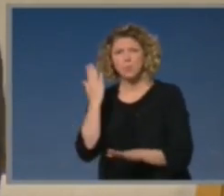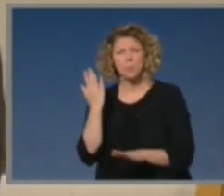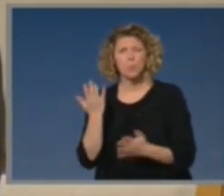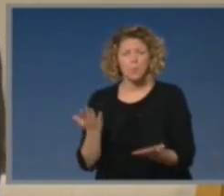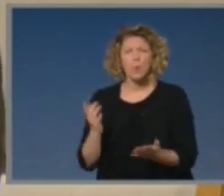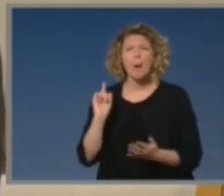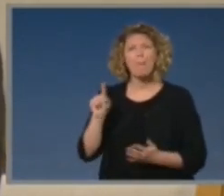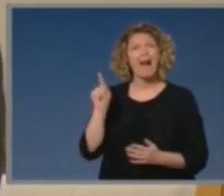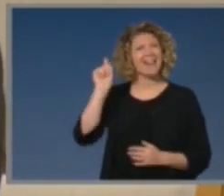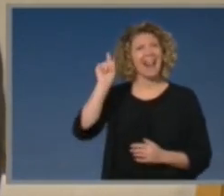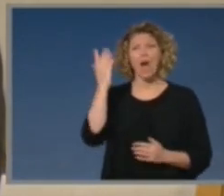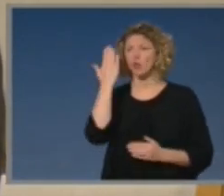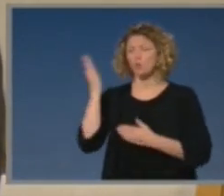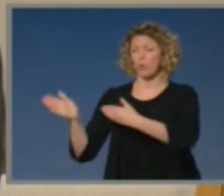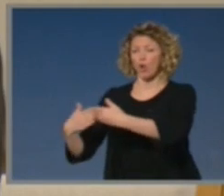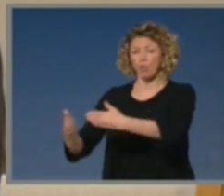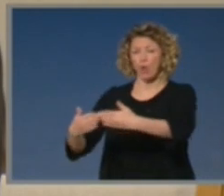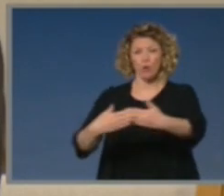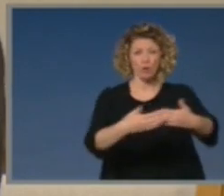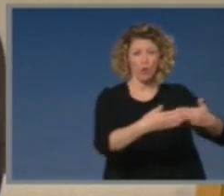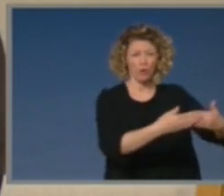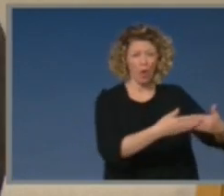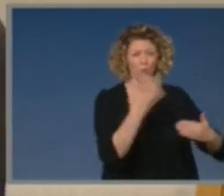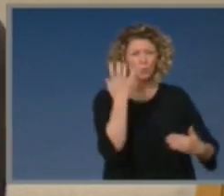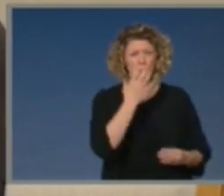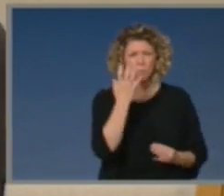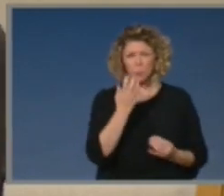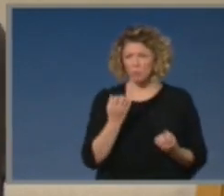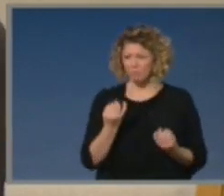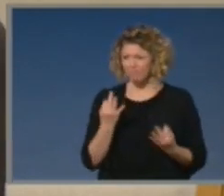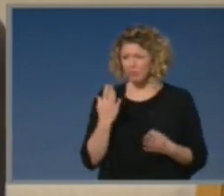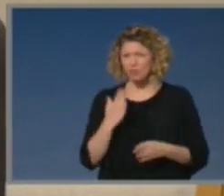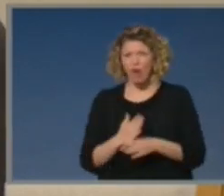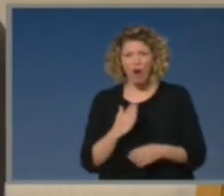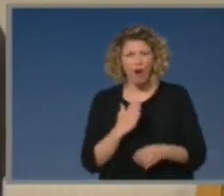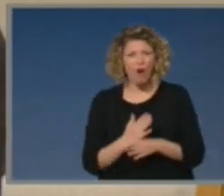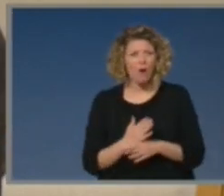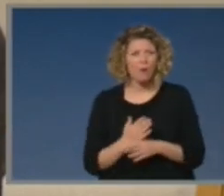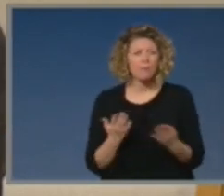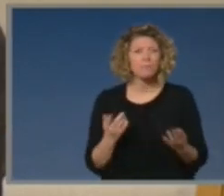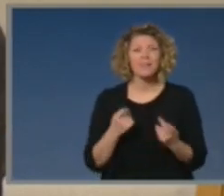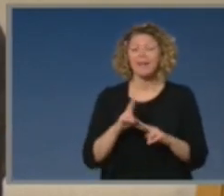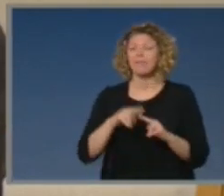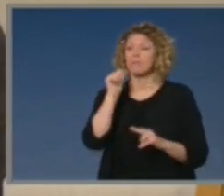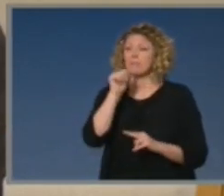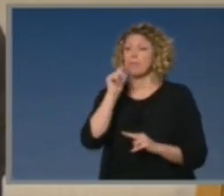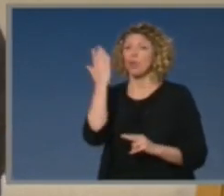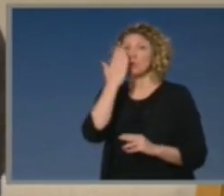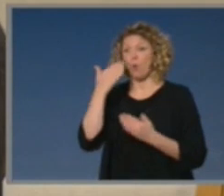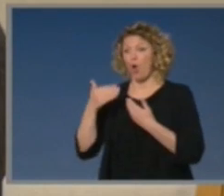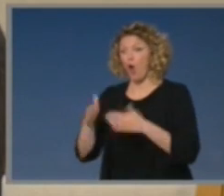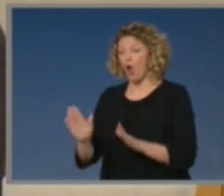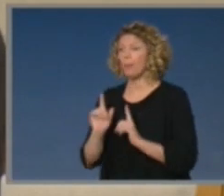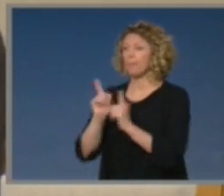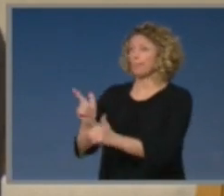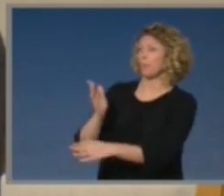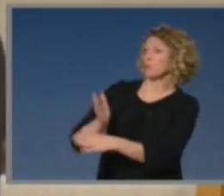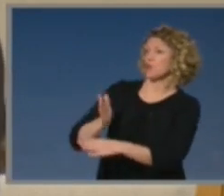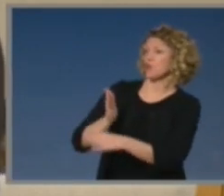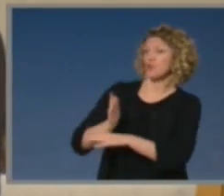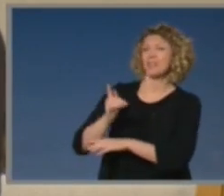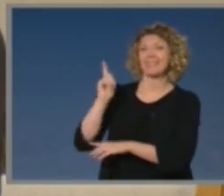are impacting on right now as you have today, can you tell me how many people are going to get sick? Do you have any estimate of how many additional